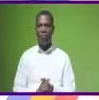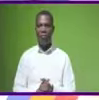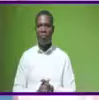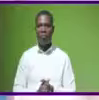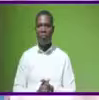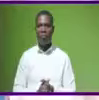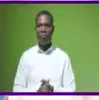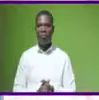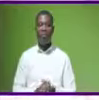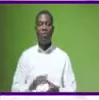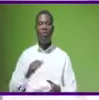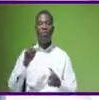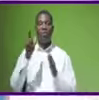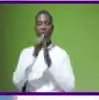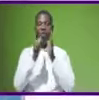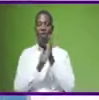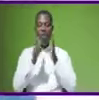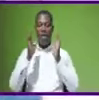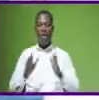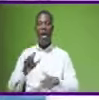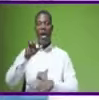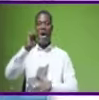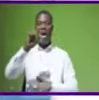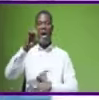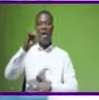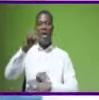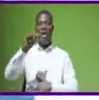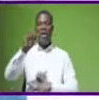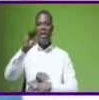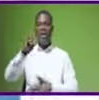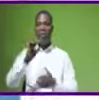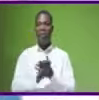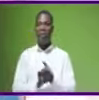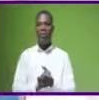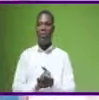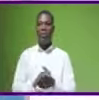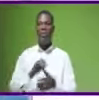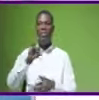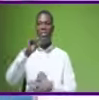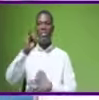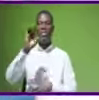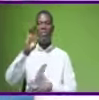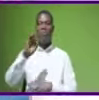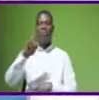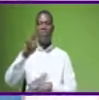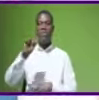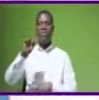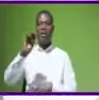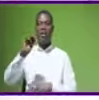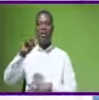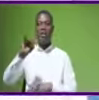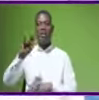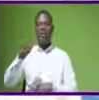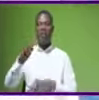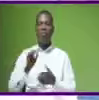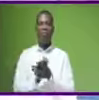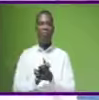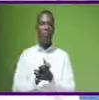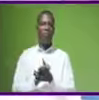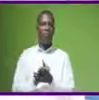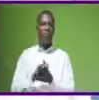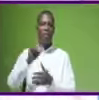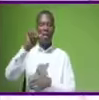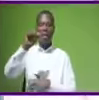lawyer Adams yes or Ibrahim Adams yes on nime ho